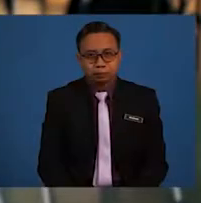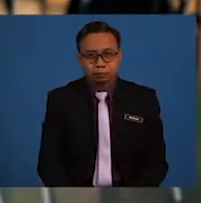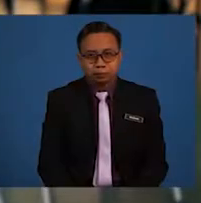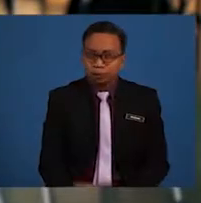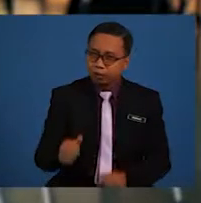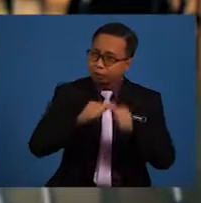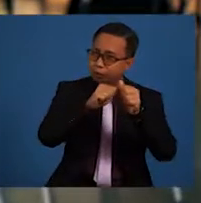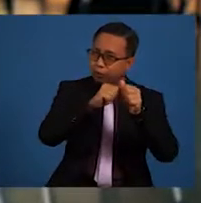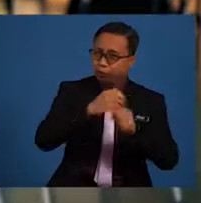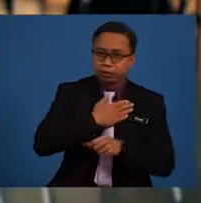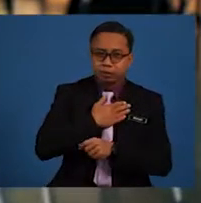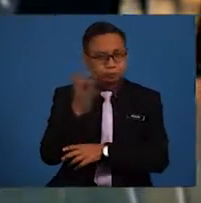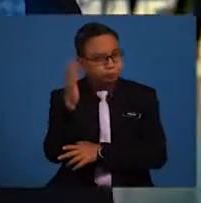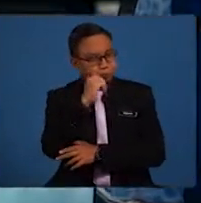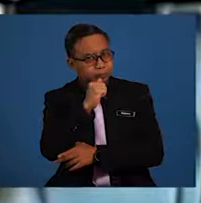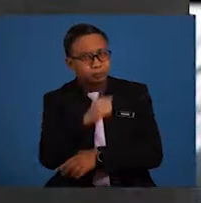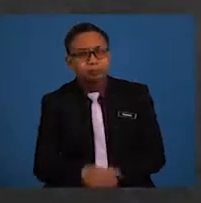Follow me on this.